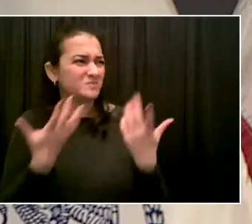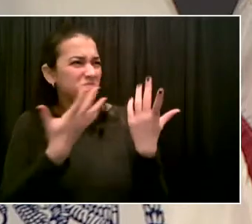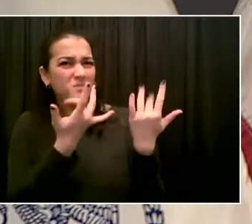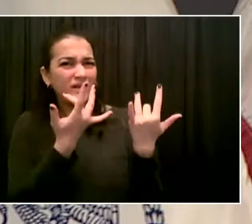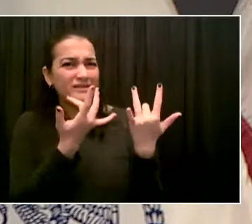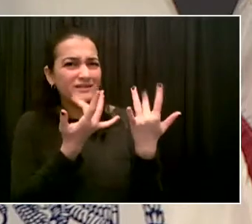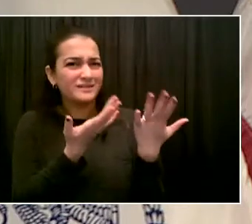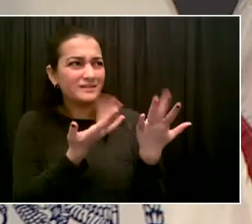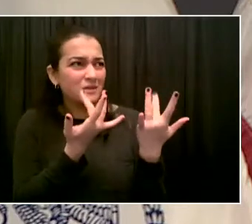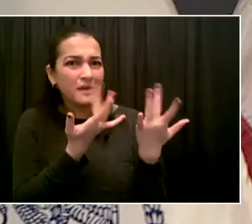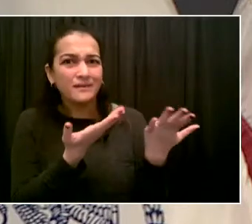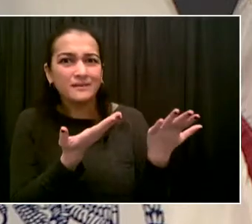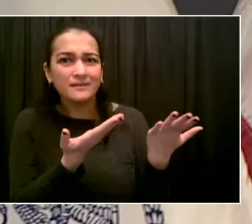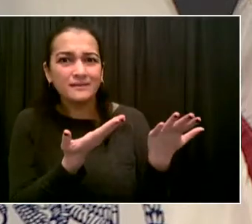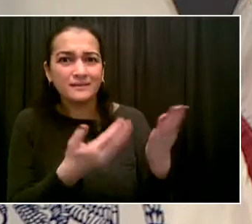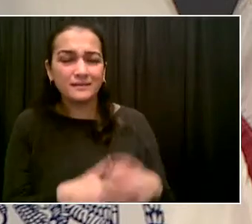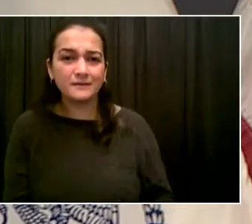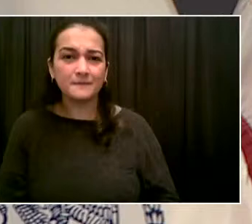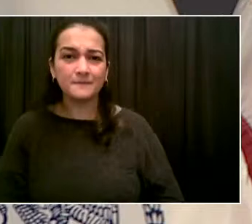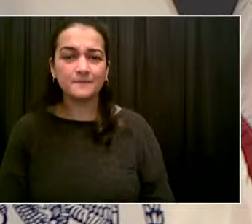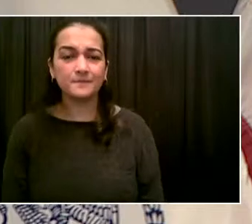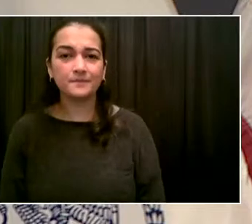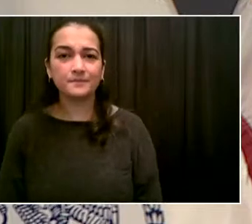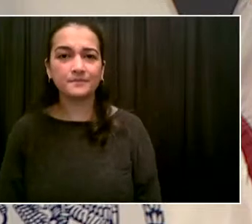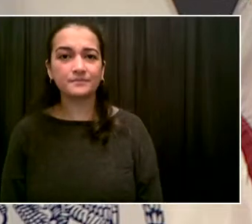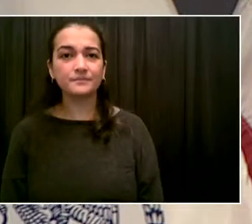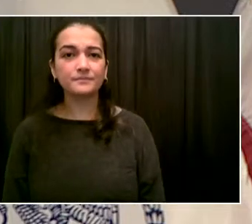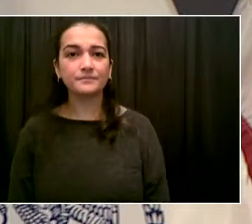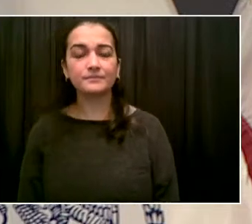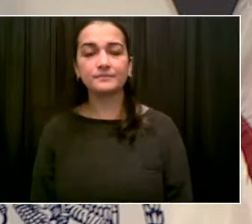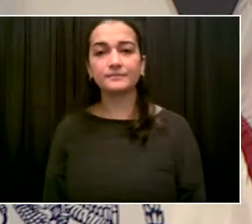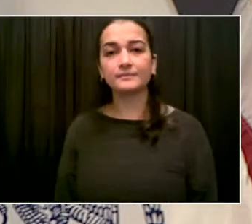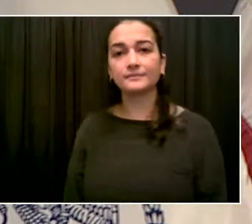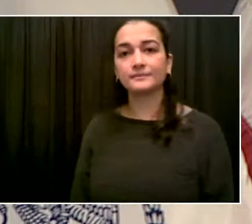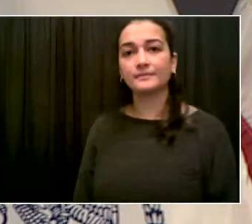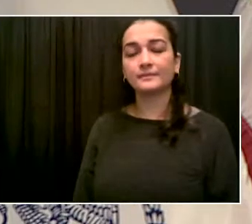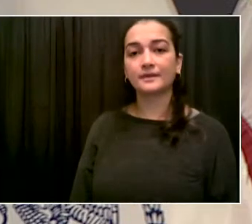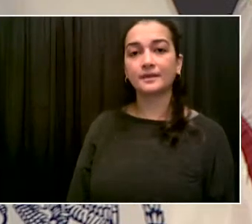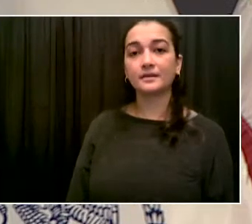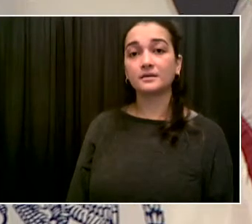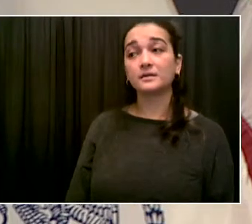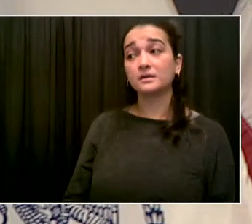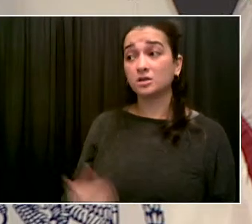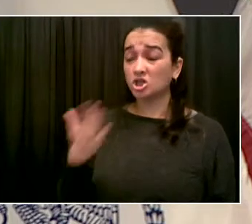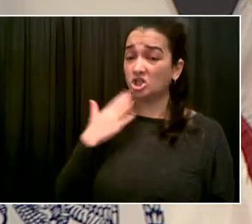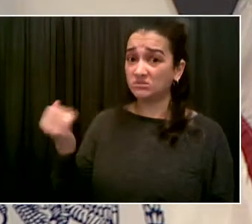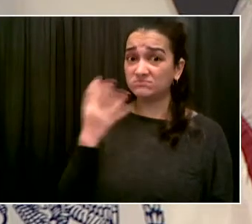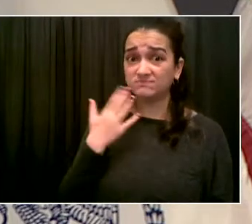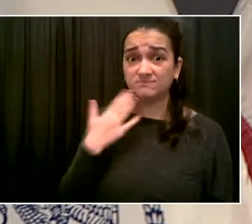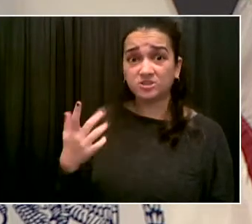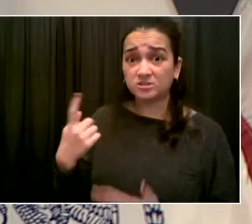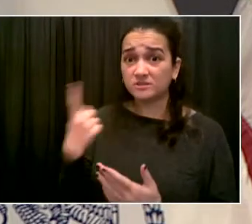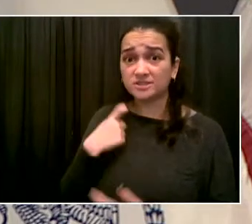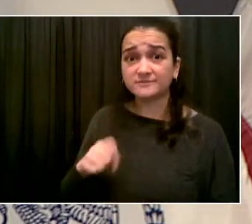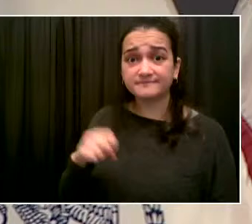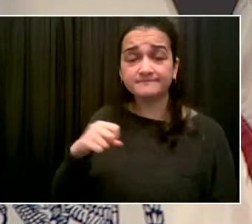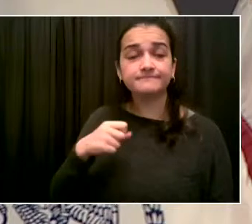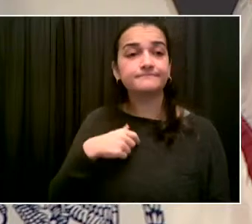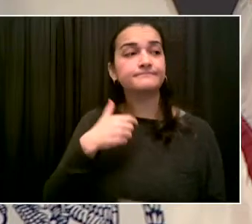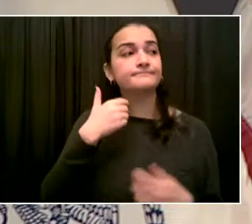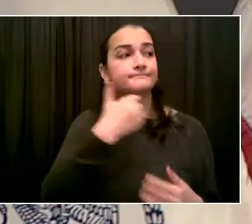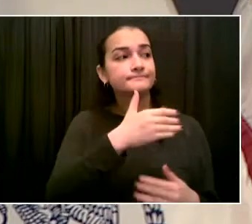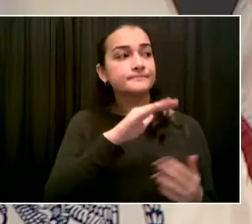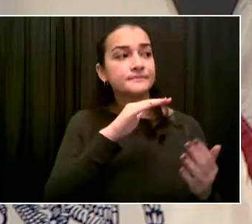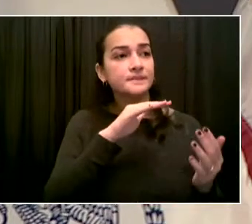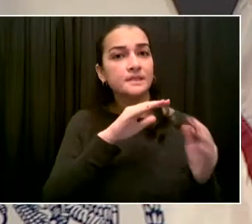Choksi, I appreciate the point, Gersh. I'm certain he will make time to follow up with you. But Just to say, I think you're raising a bigger point about